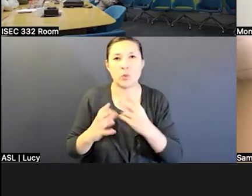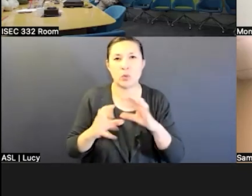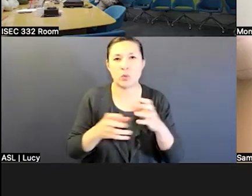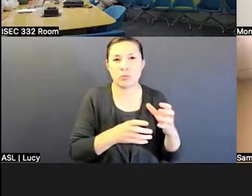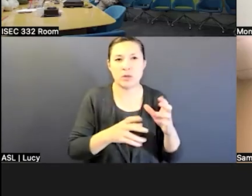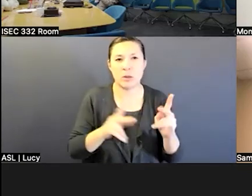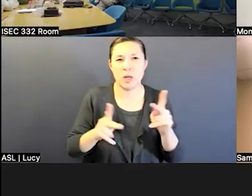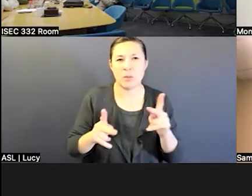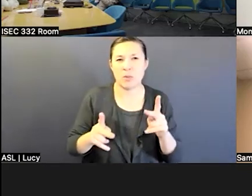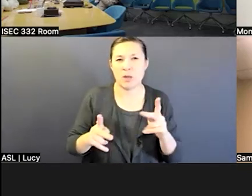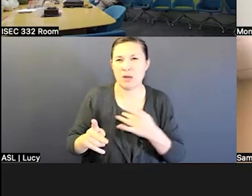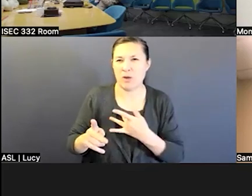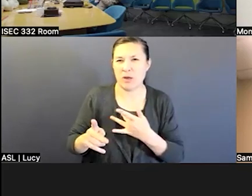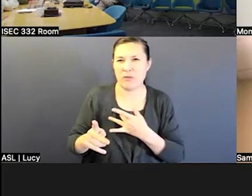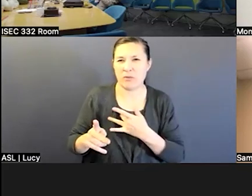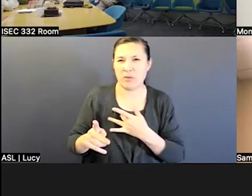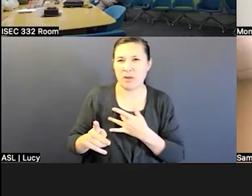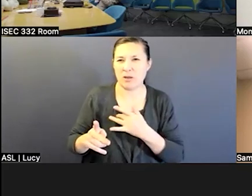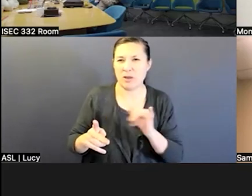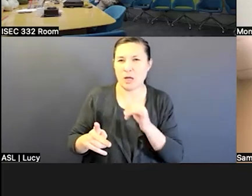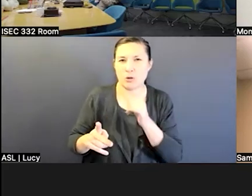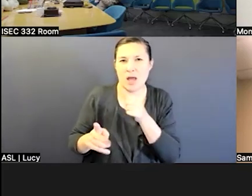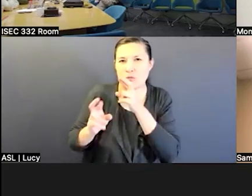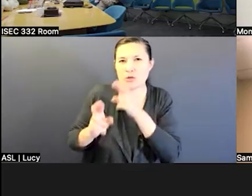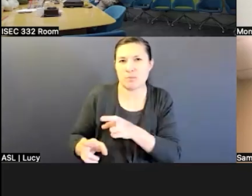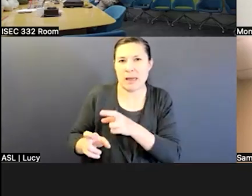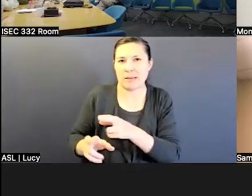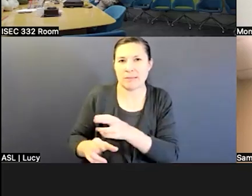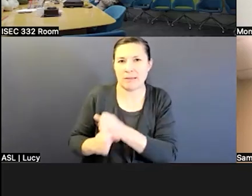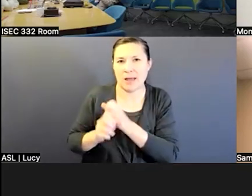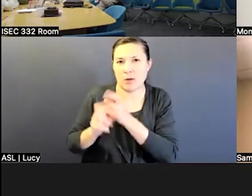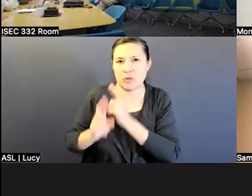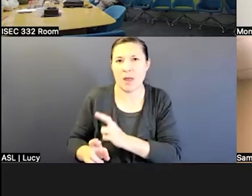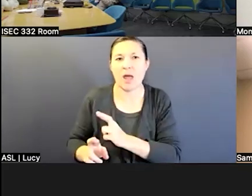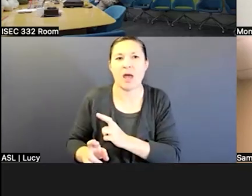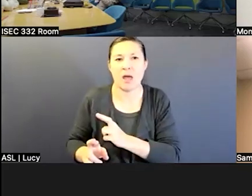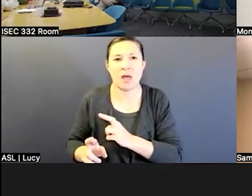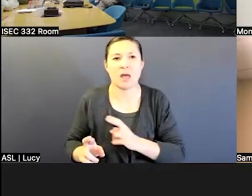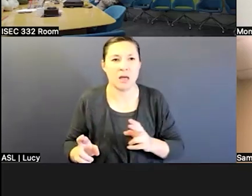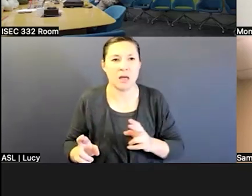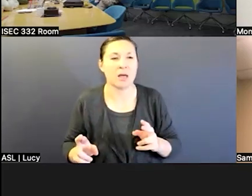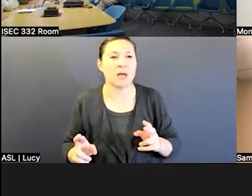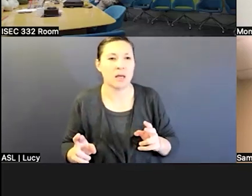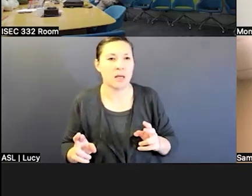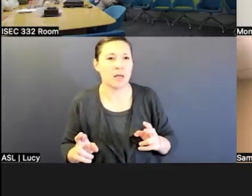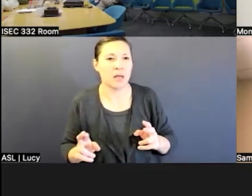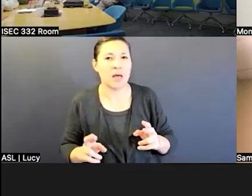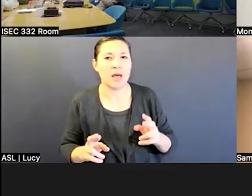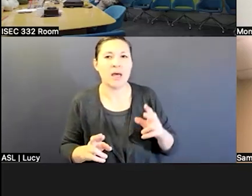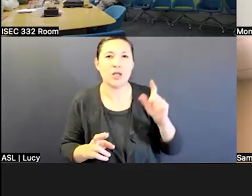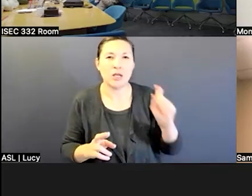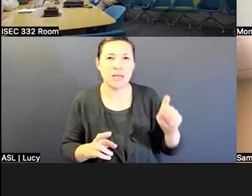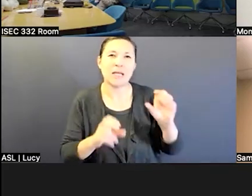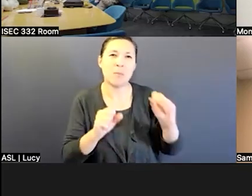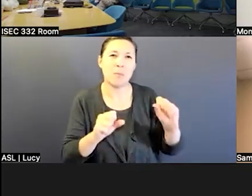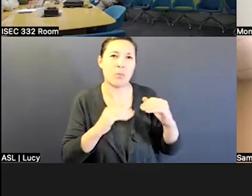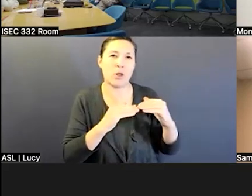were feeling respected, and that they could equally share ideas in the group. That was the questions. And